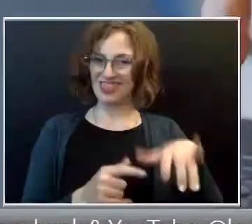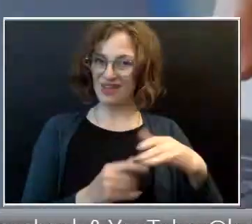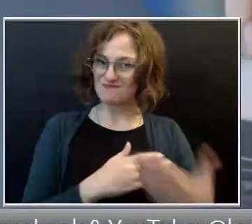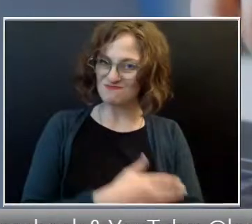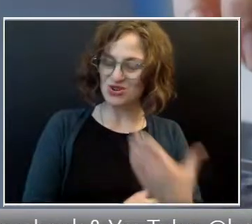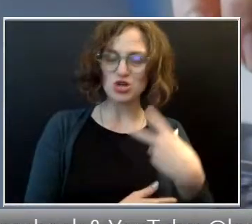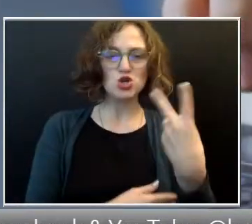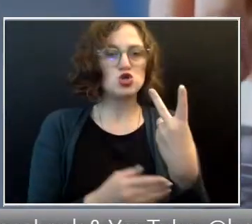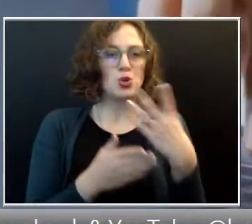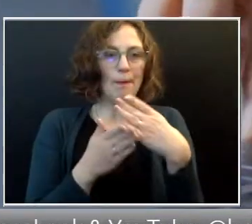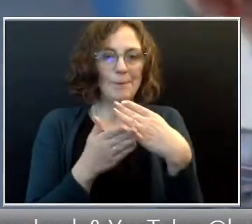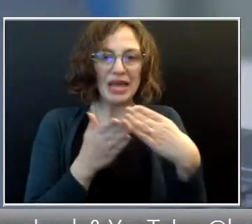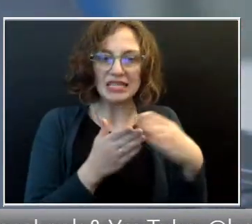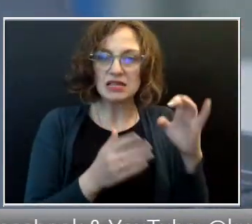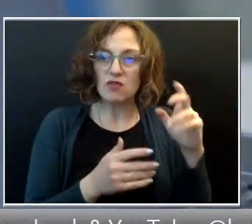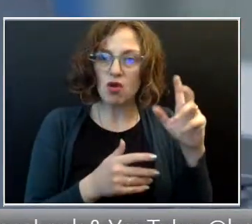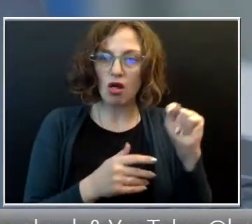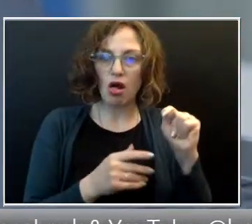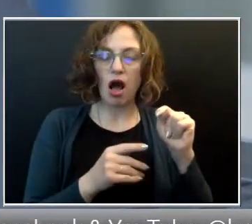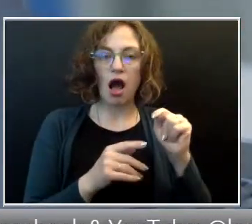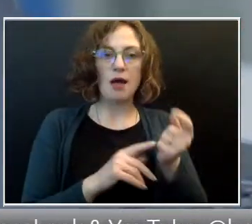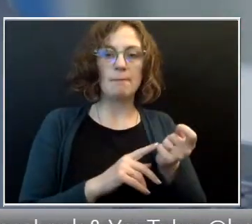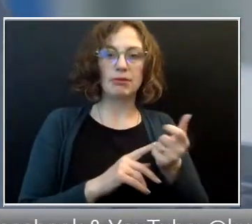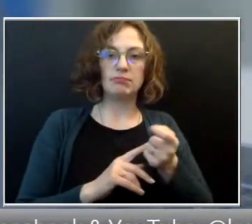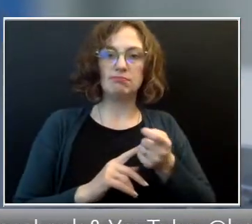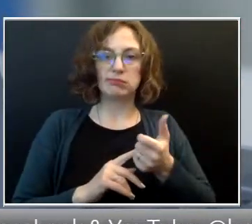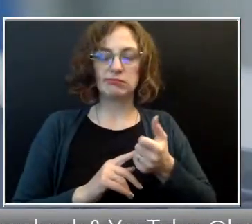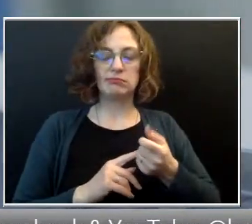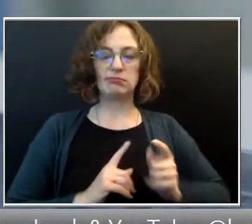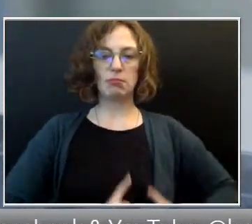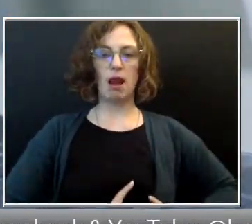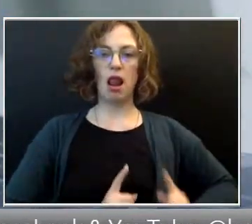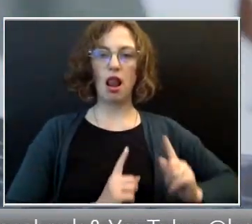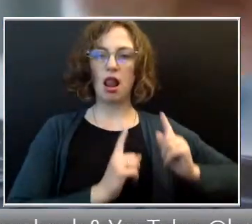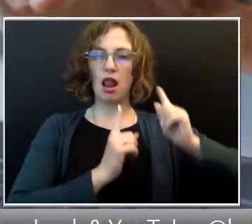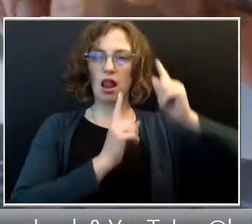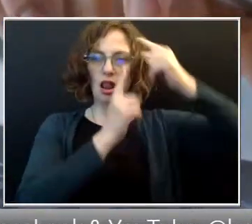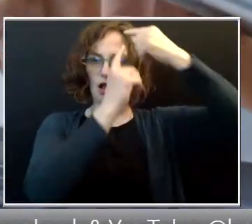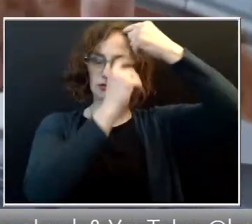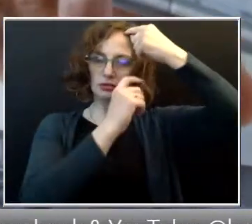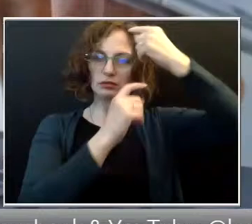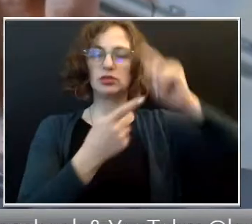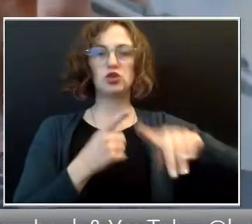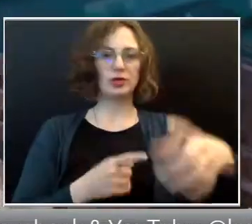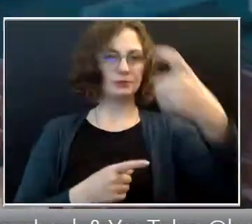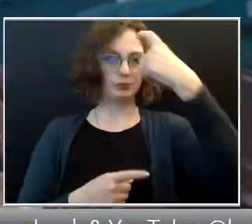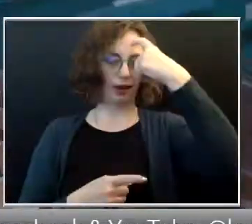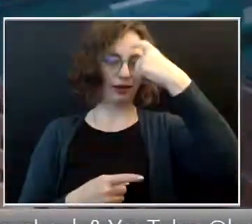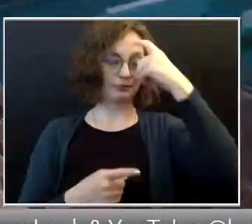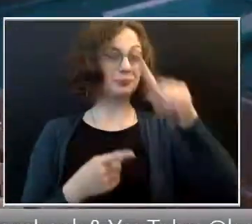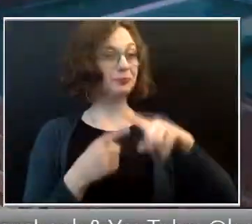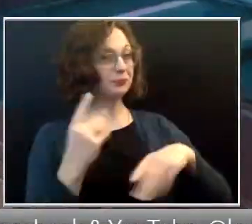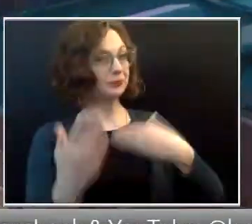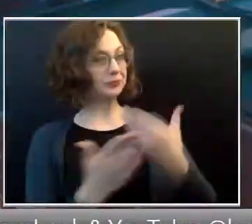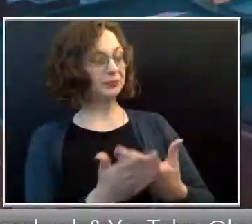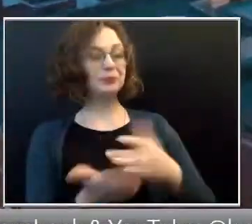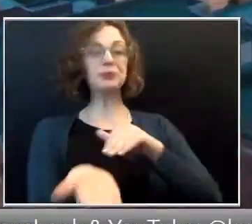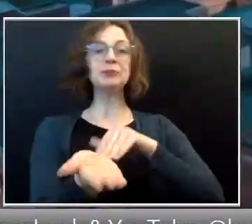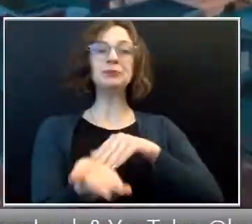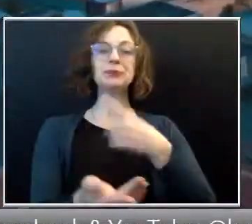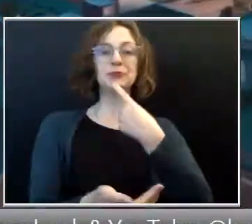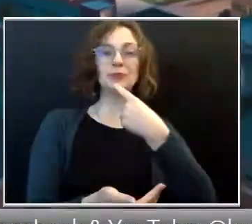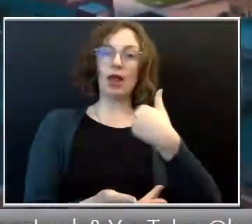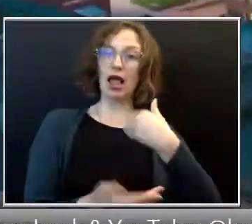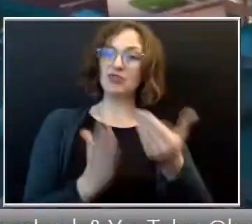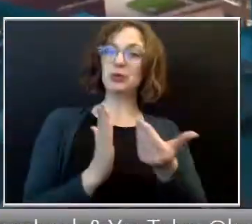brain. When Doug arrived at the first hospital, doctors told him they knew of a new procedure that could save him, performed here at the University